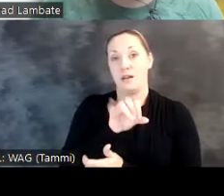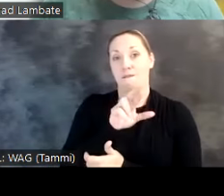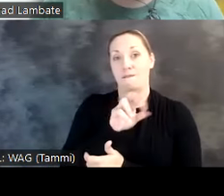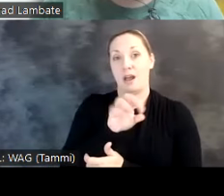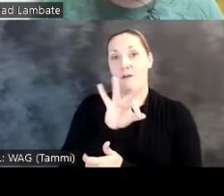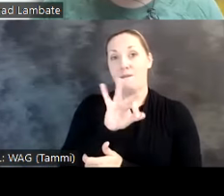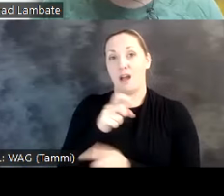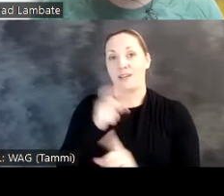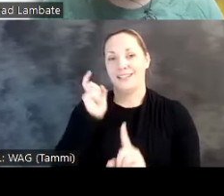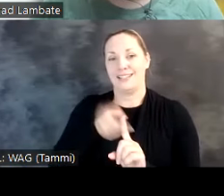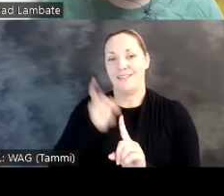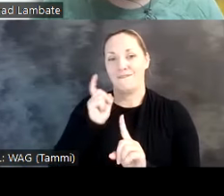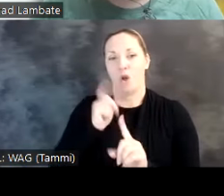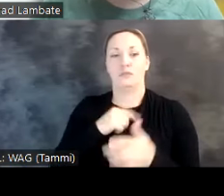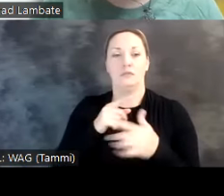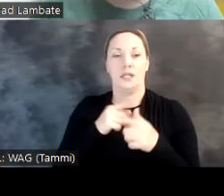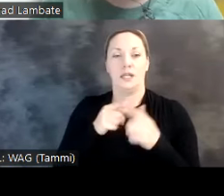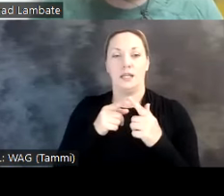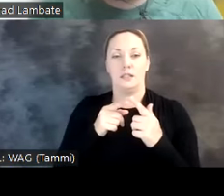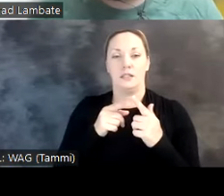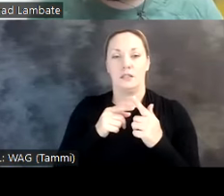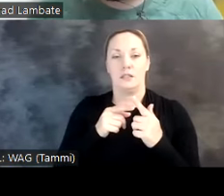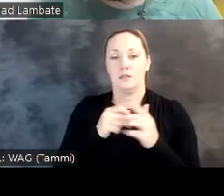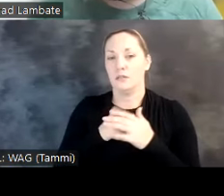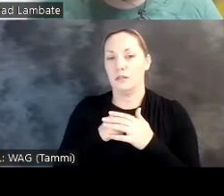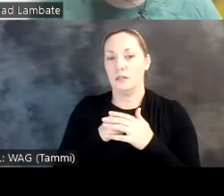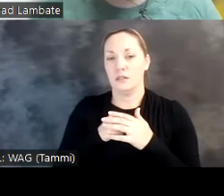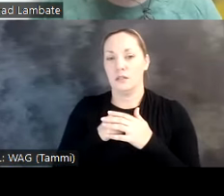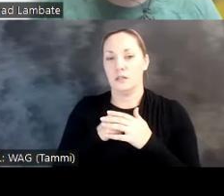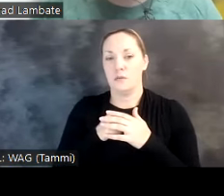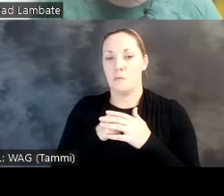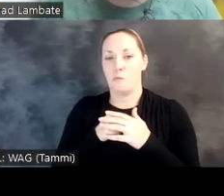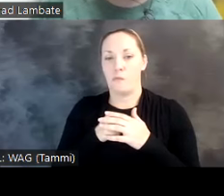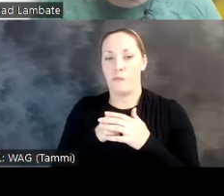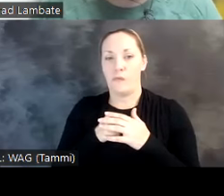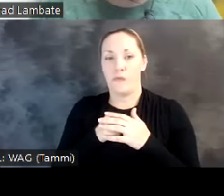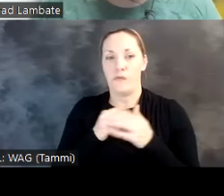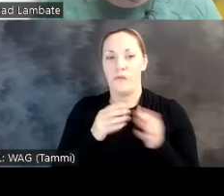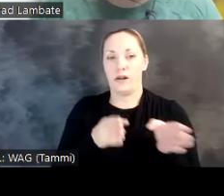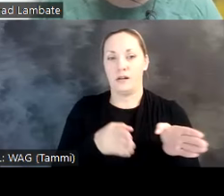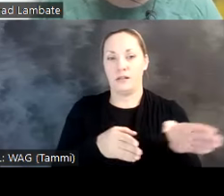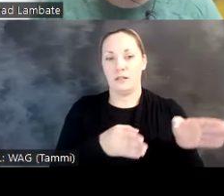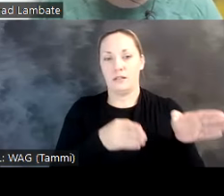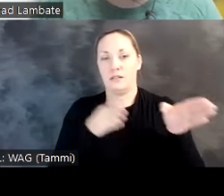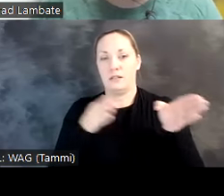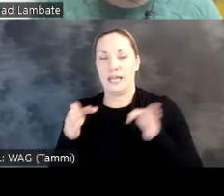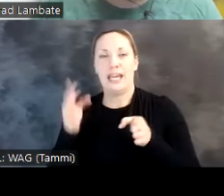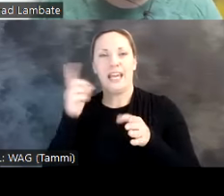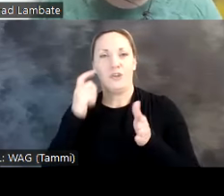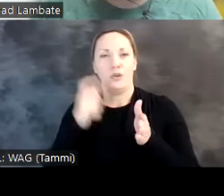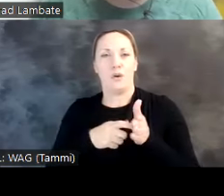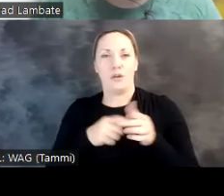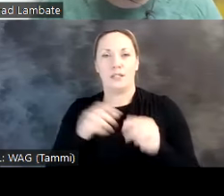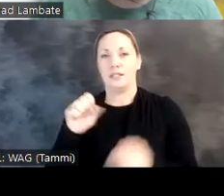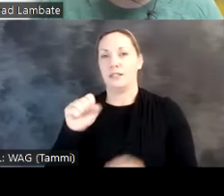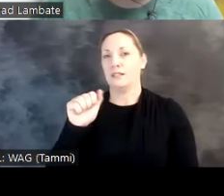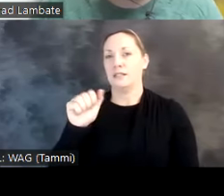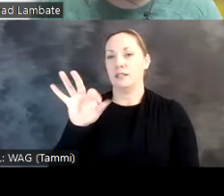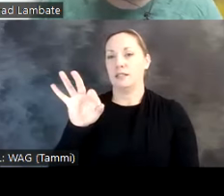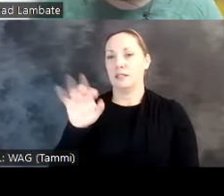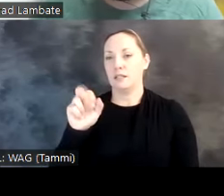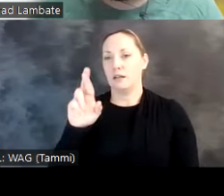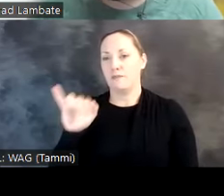focus indicator is a bit on the darker side of the blue, whereas if we see in Safari, the accessibility